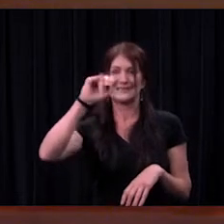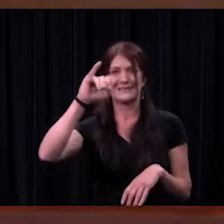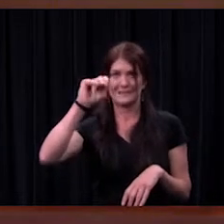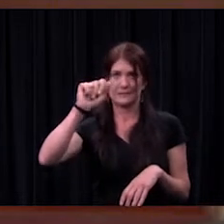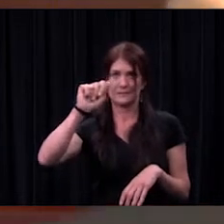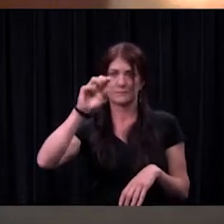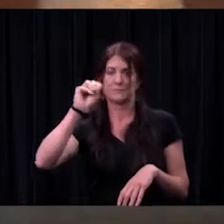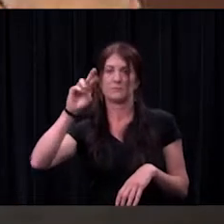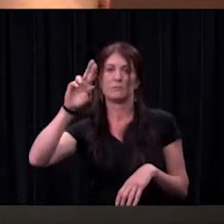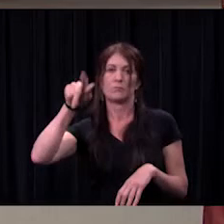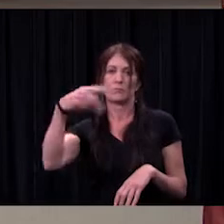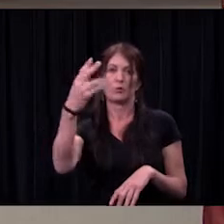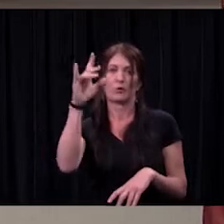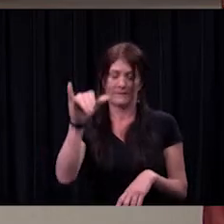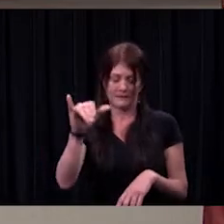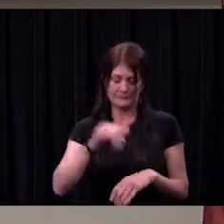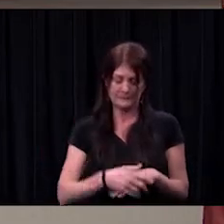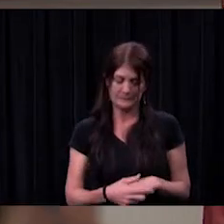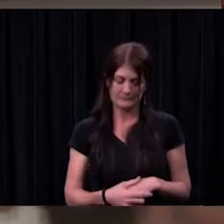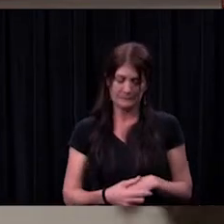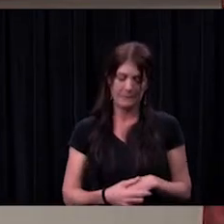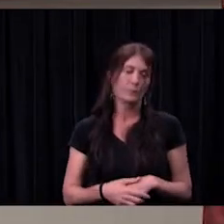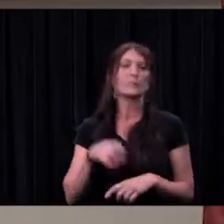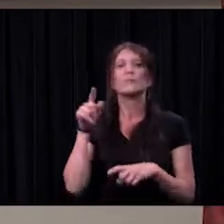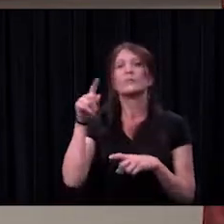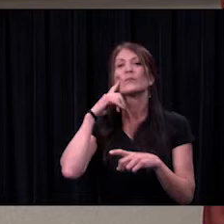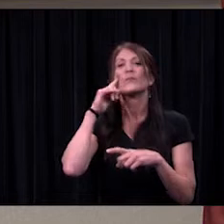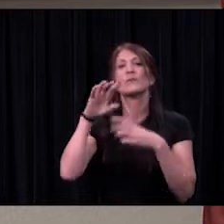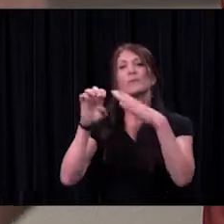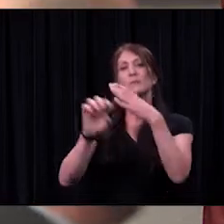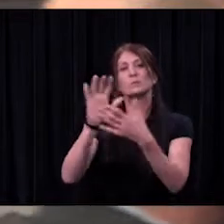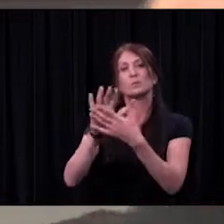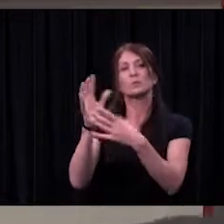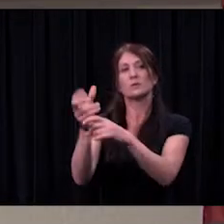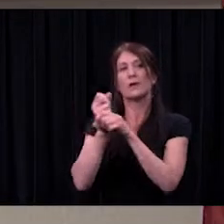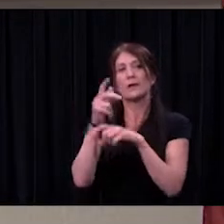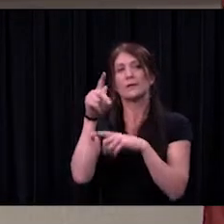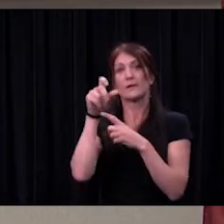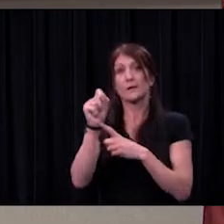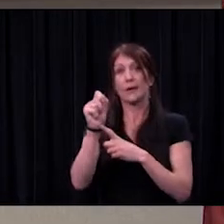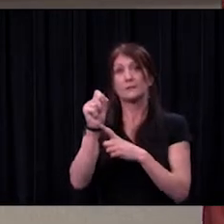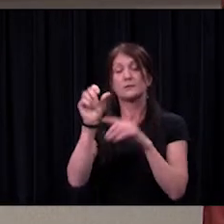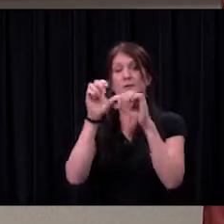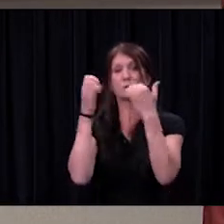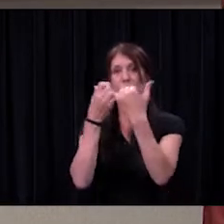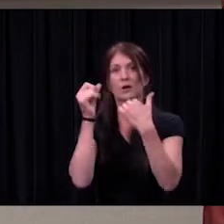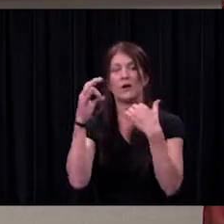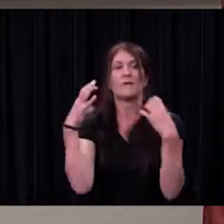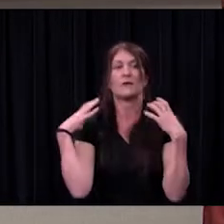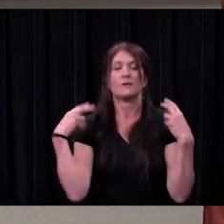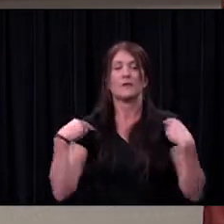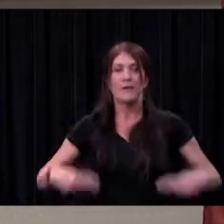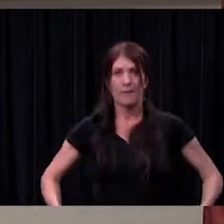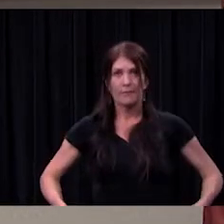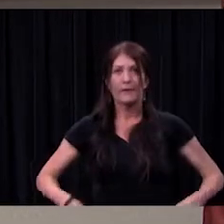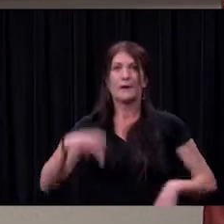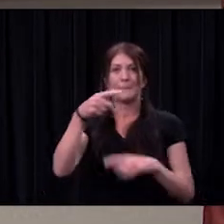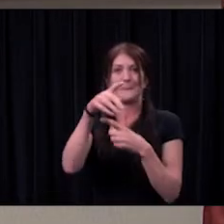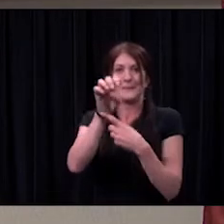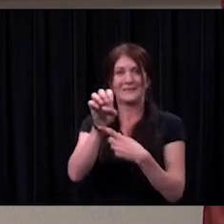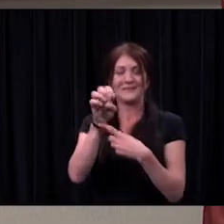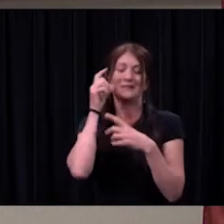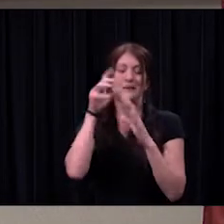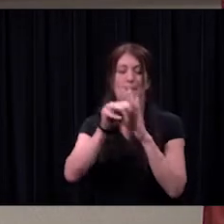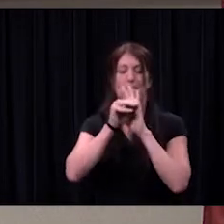Reeves. Fairview received the Kansas Association of Health, Physical Education, Recreation, and Dance Model School Gold